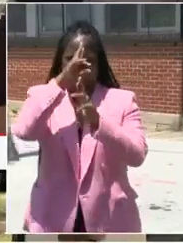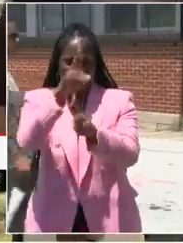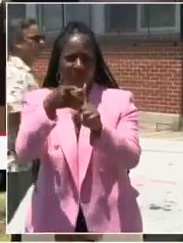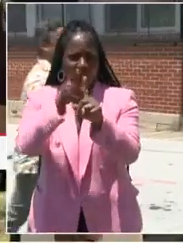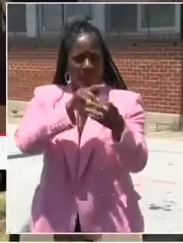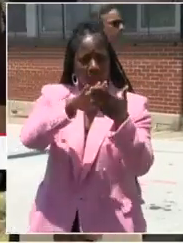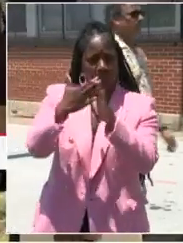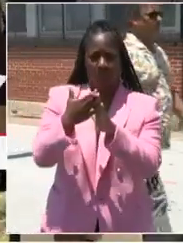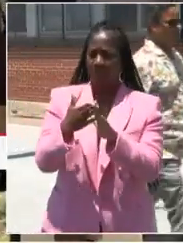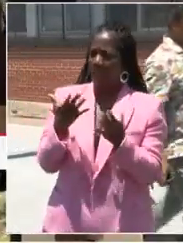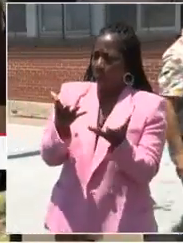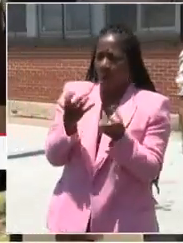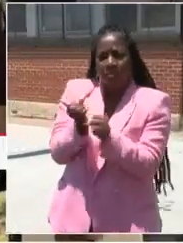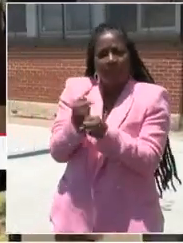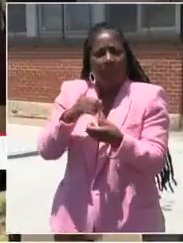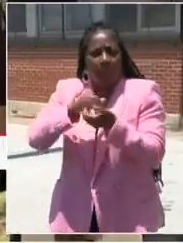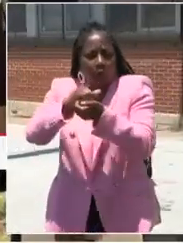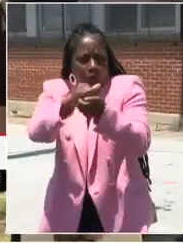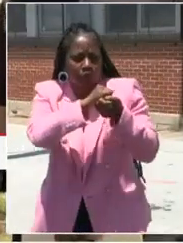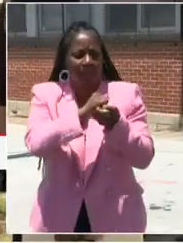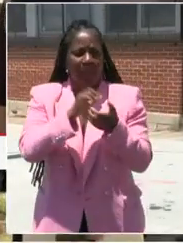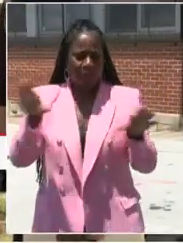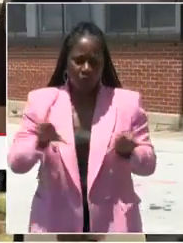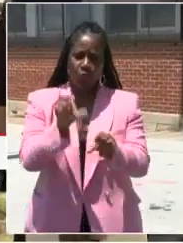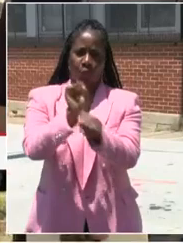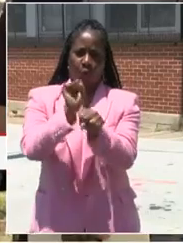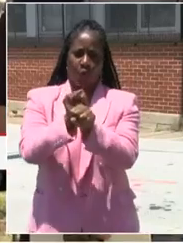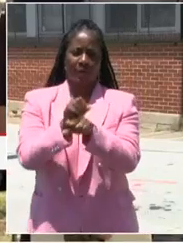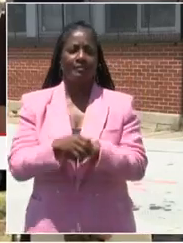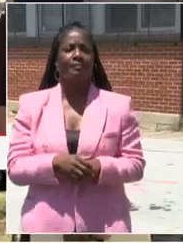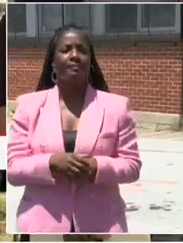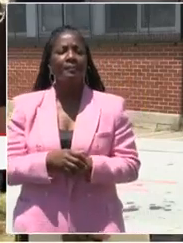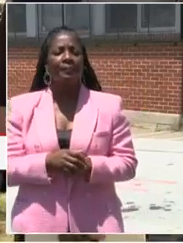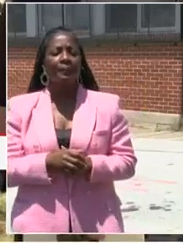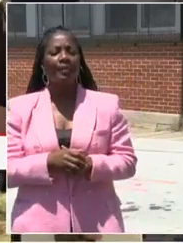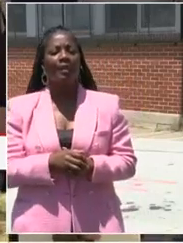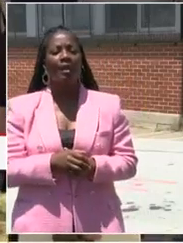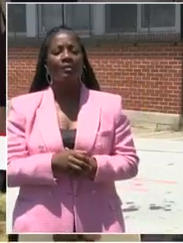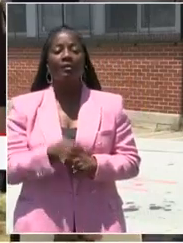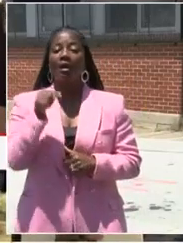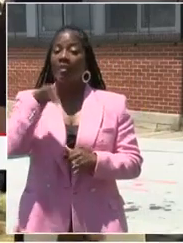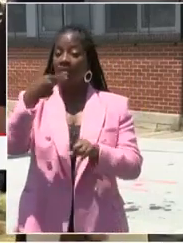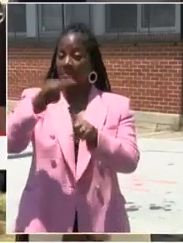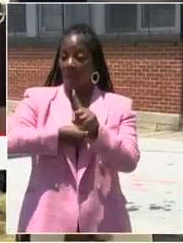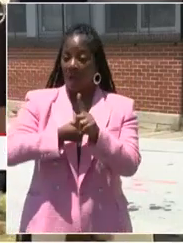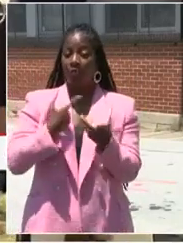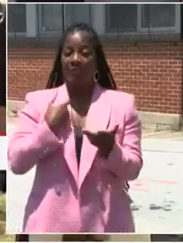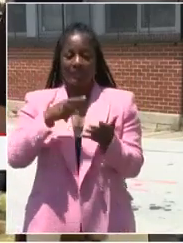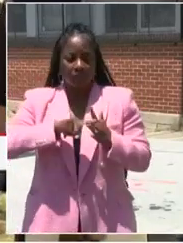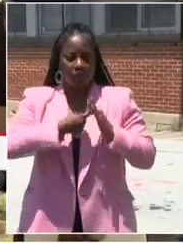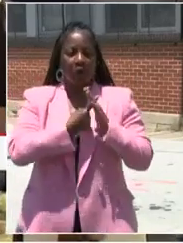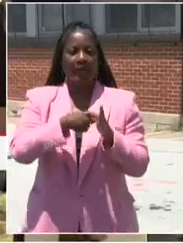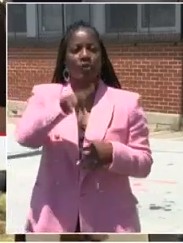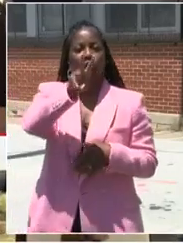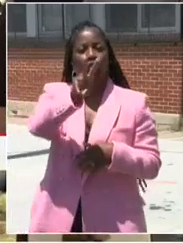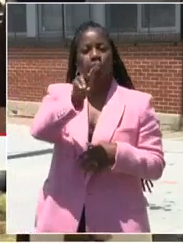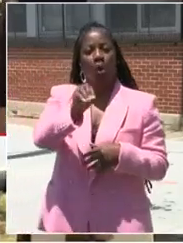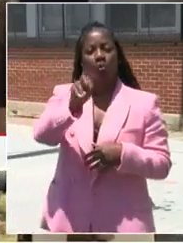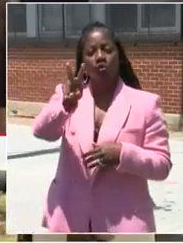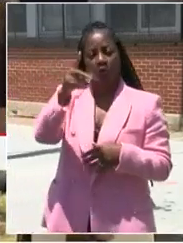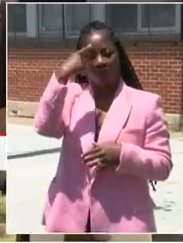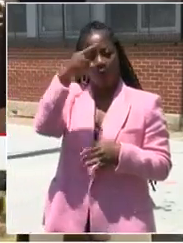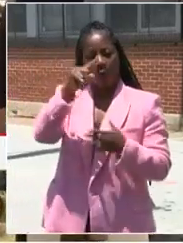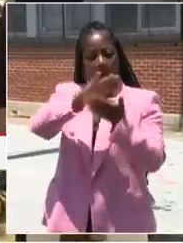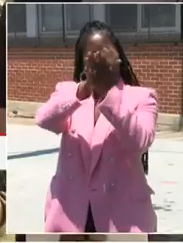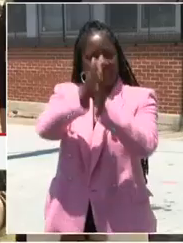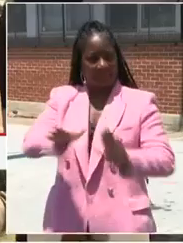make partnerships, and just want to do the work. Earlier this month, we launched 202 for Peace, and